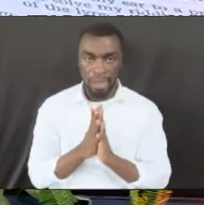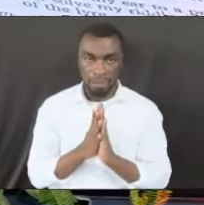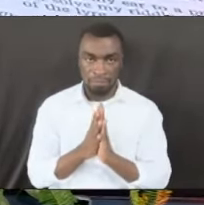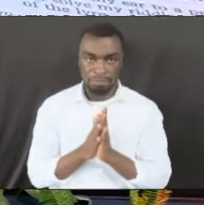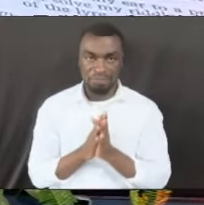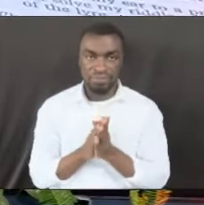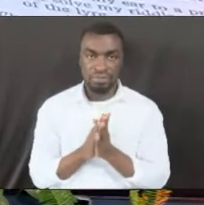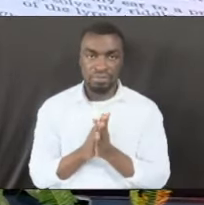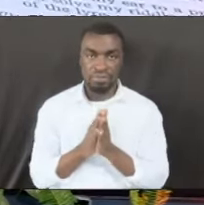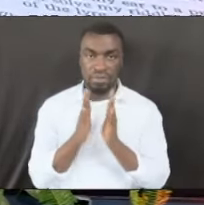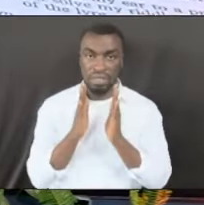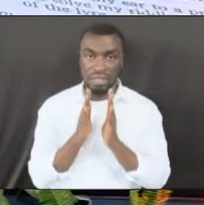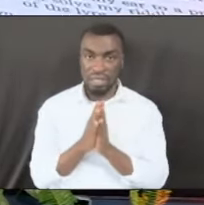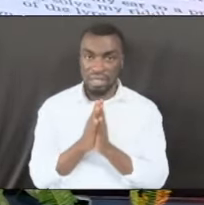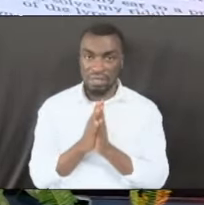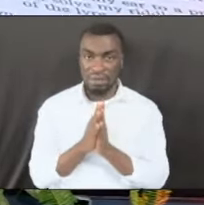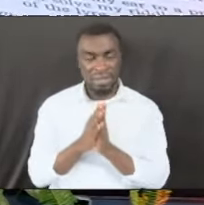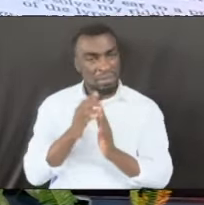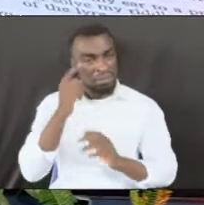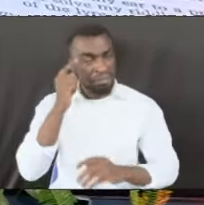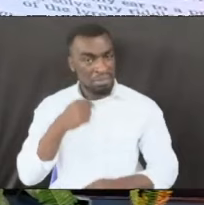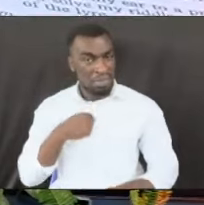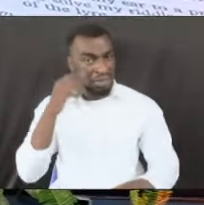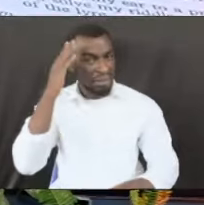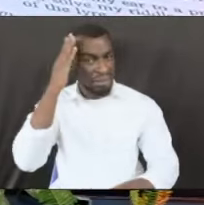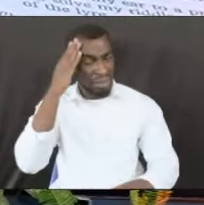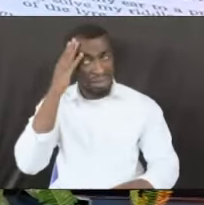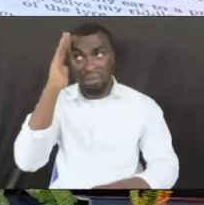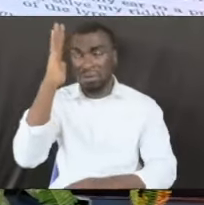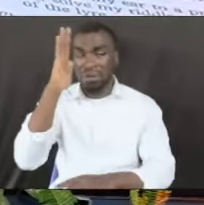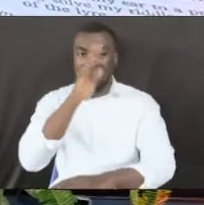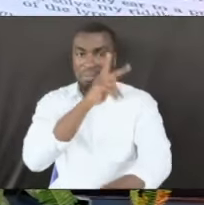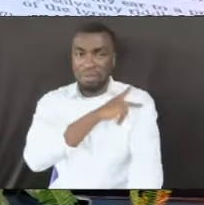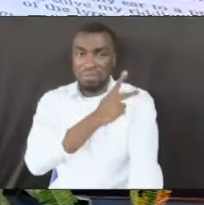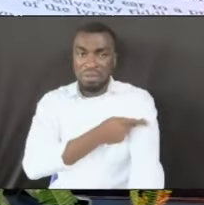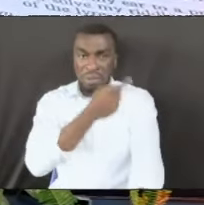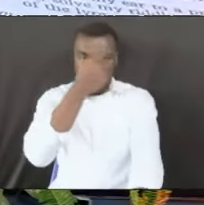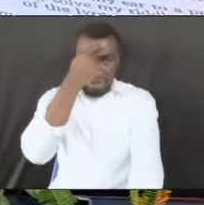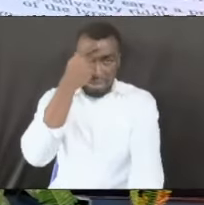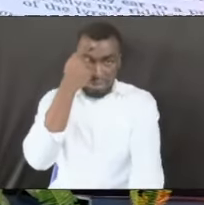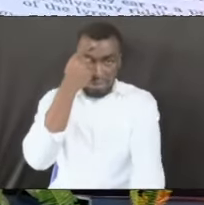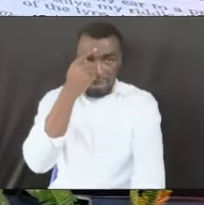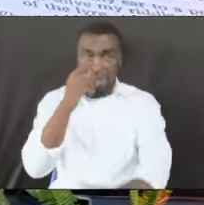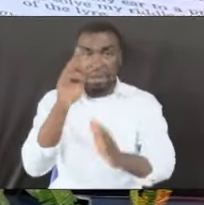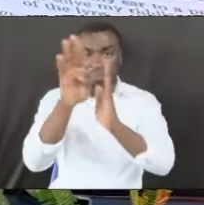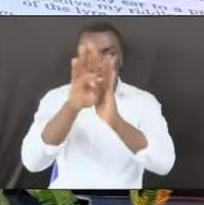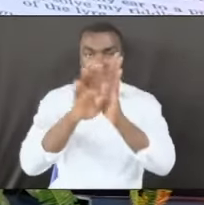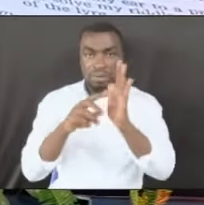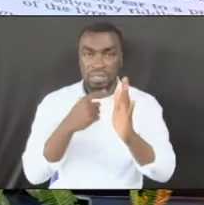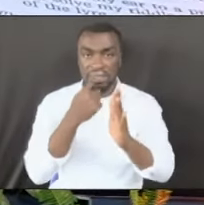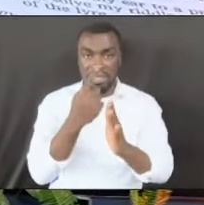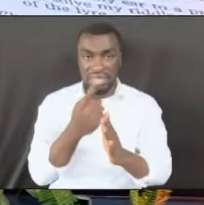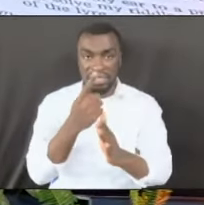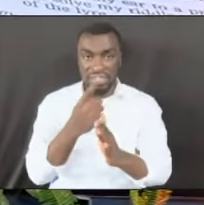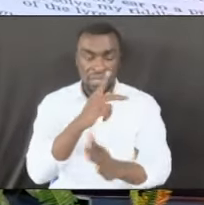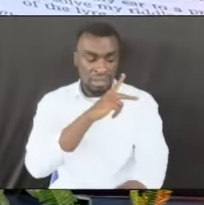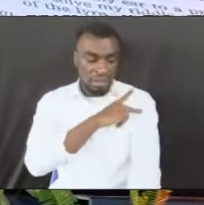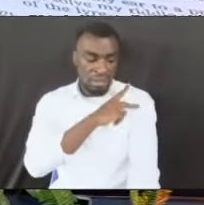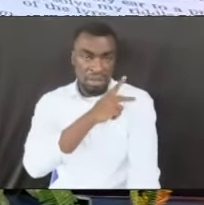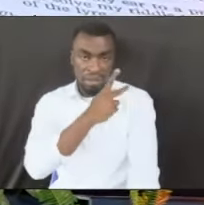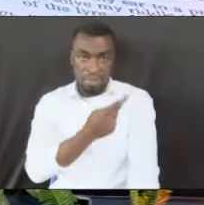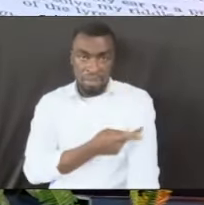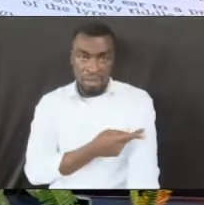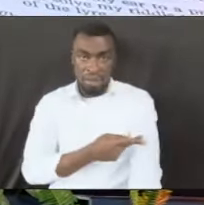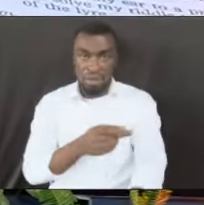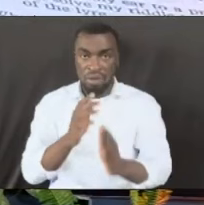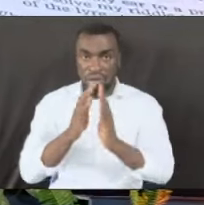And I'm tempted to think it's powerful because, one, the Bible talks about the power of prayer. Two, when